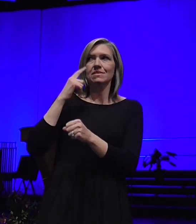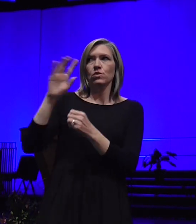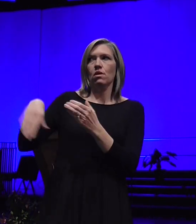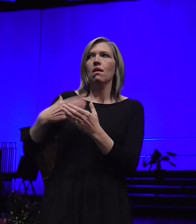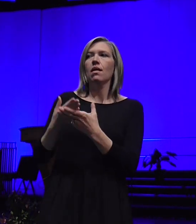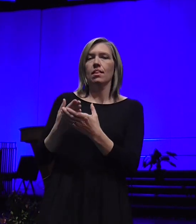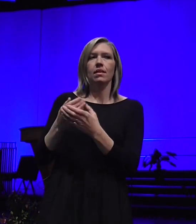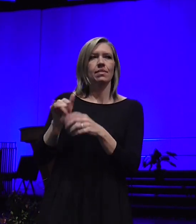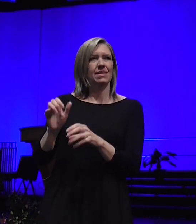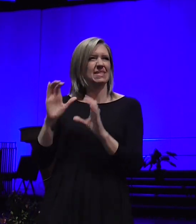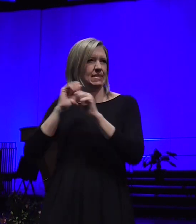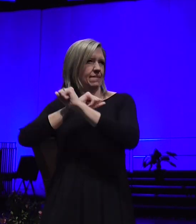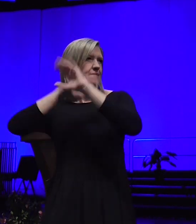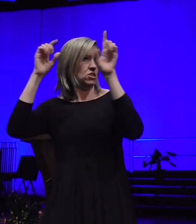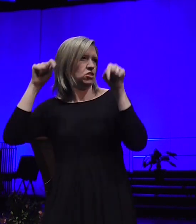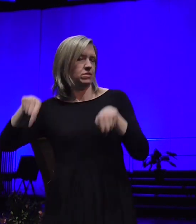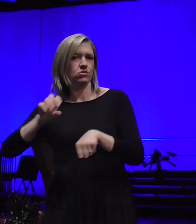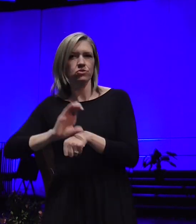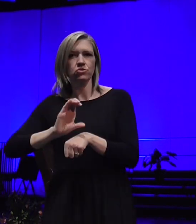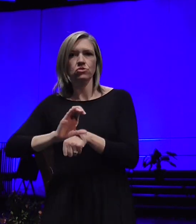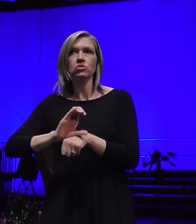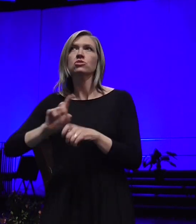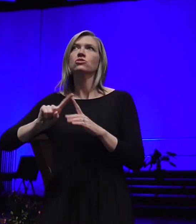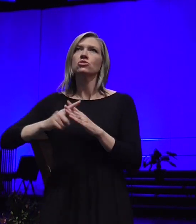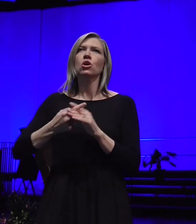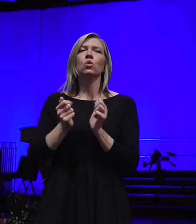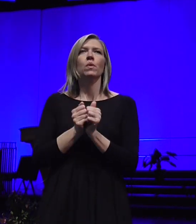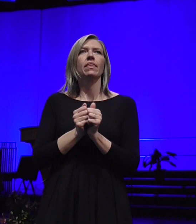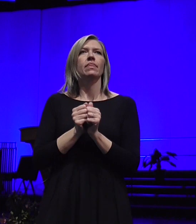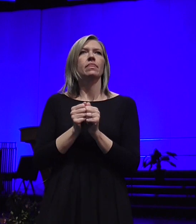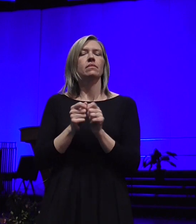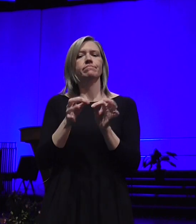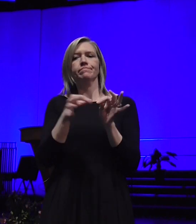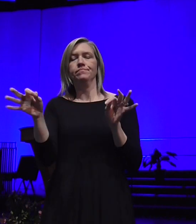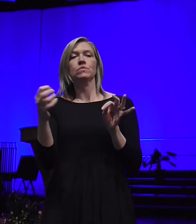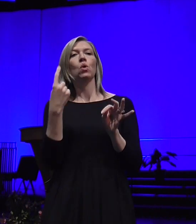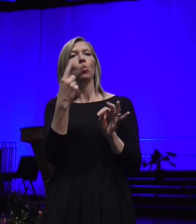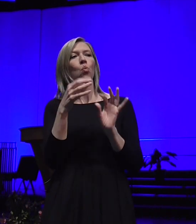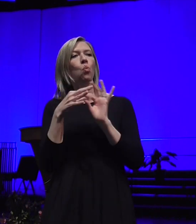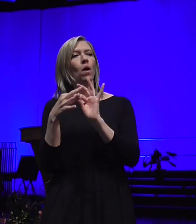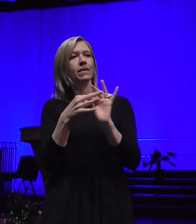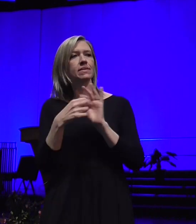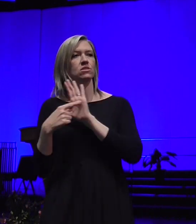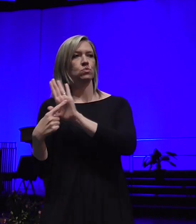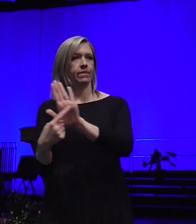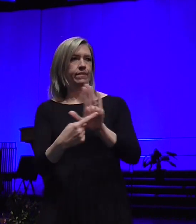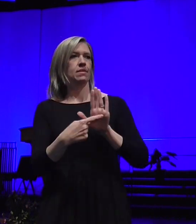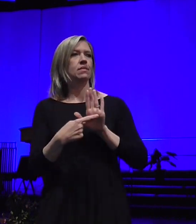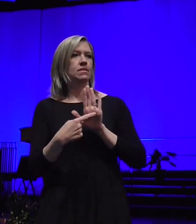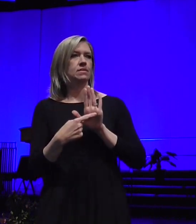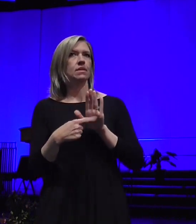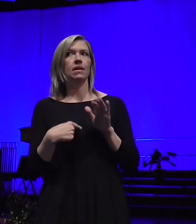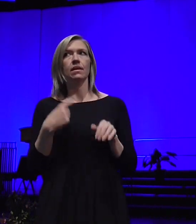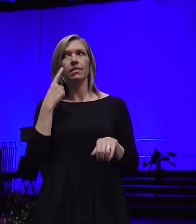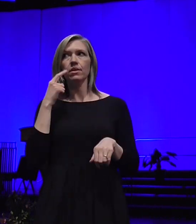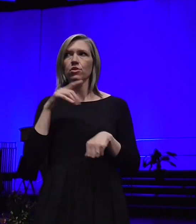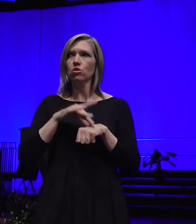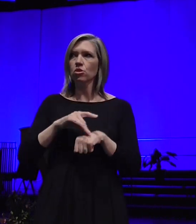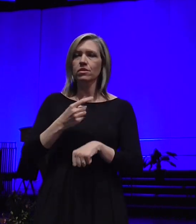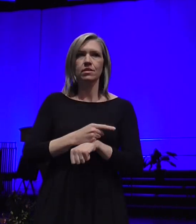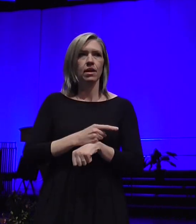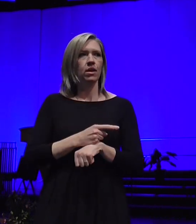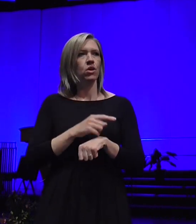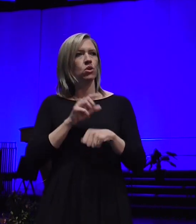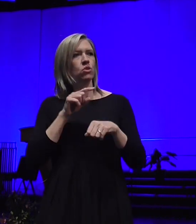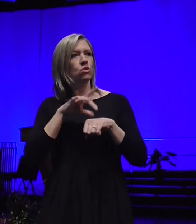for all. So when we start with oneness revealed, I think that's what Earth Day and Earth Week is